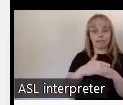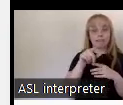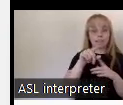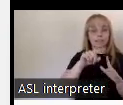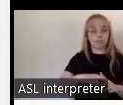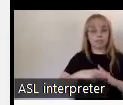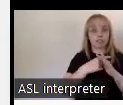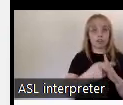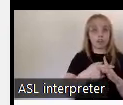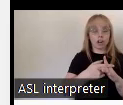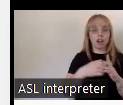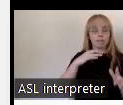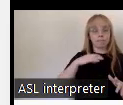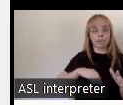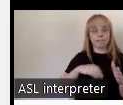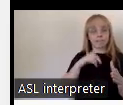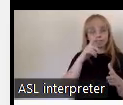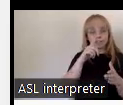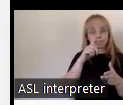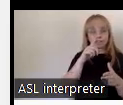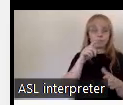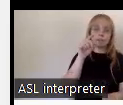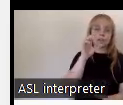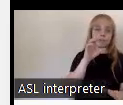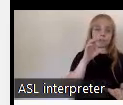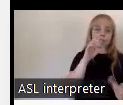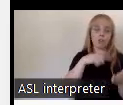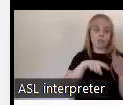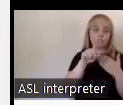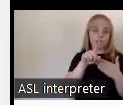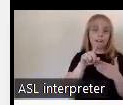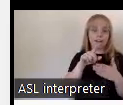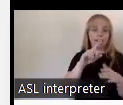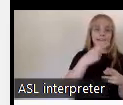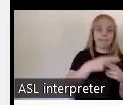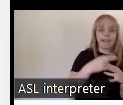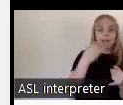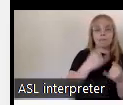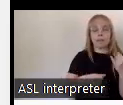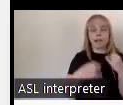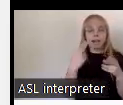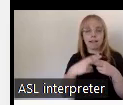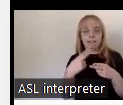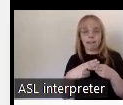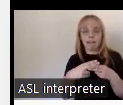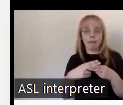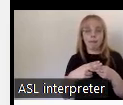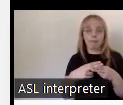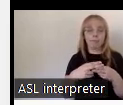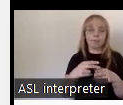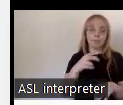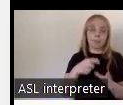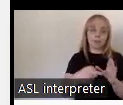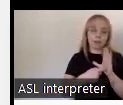of getting that benefits lookup information. My name, my first name, my last name, those are required. My